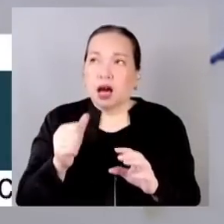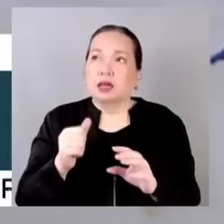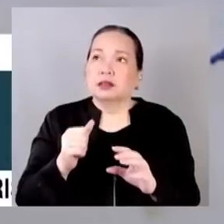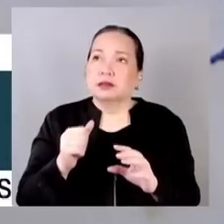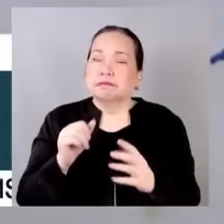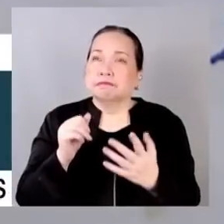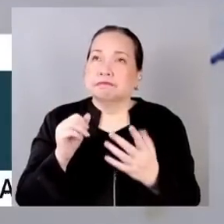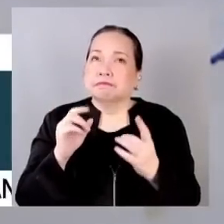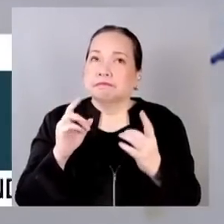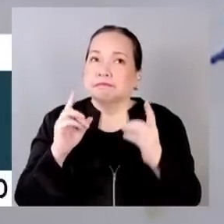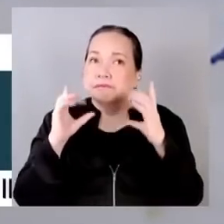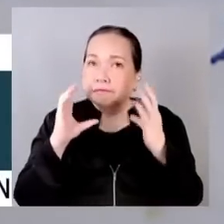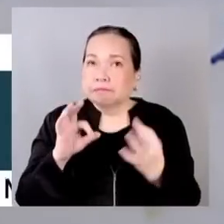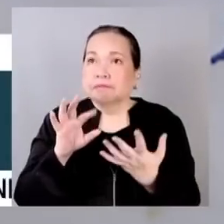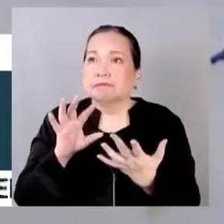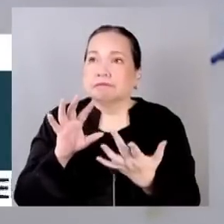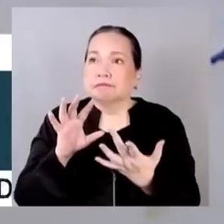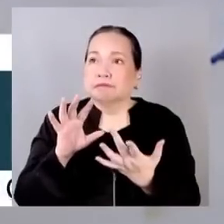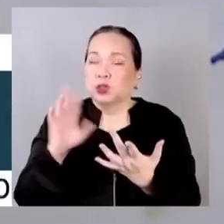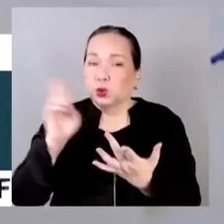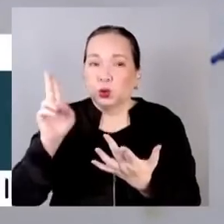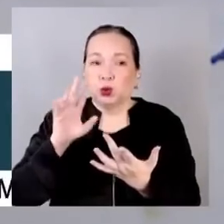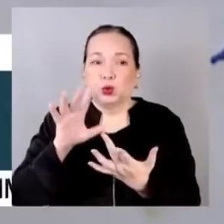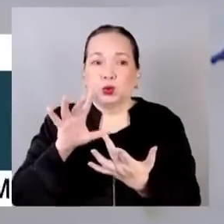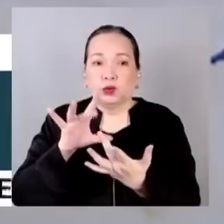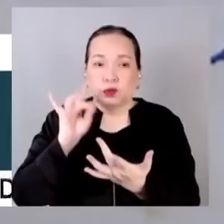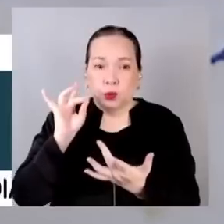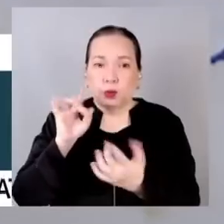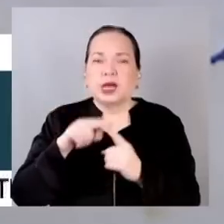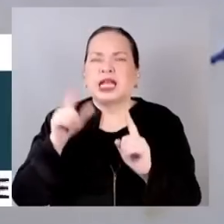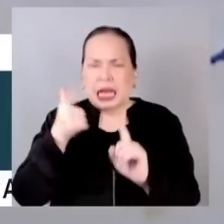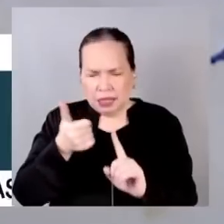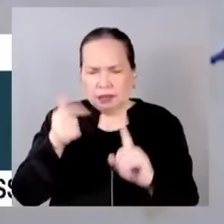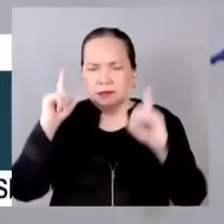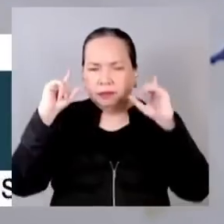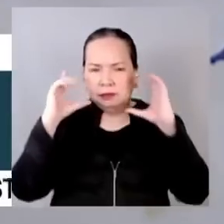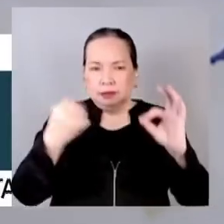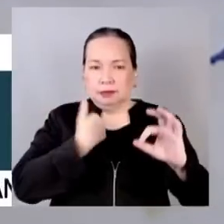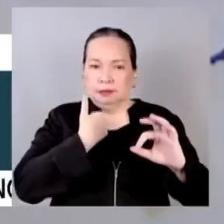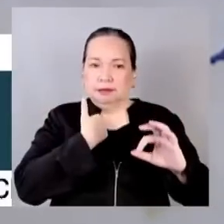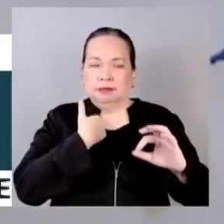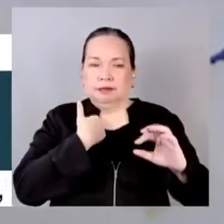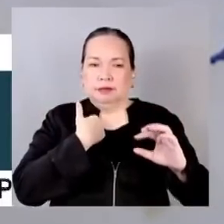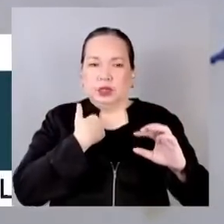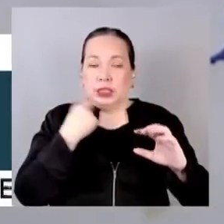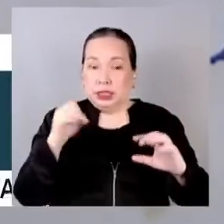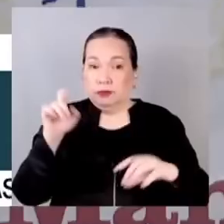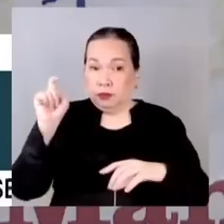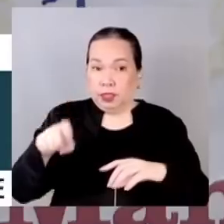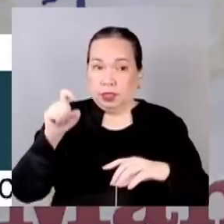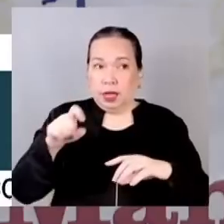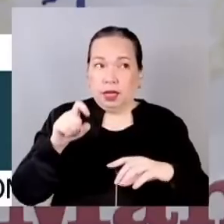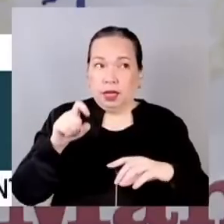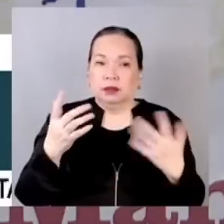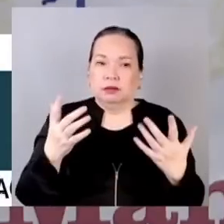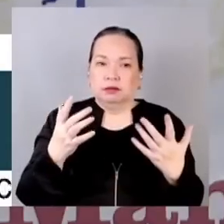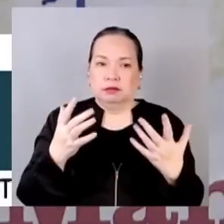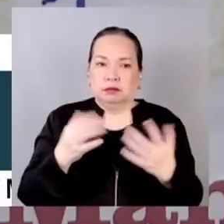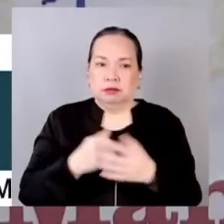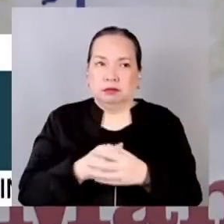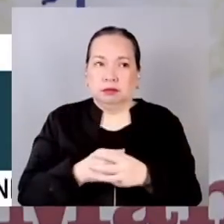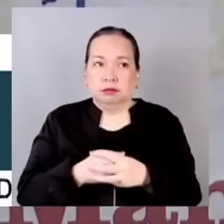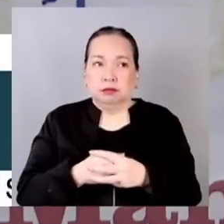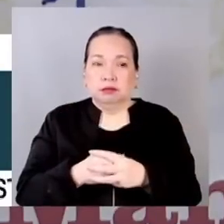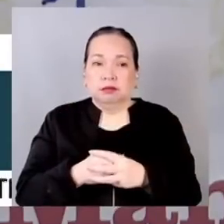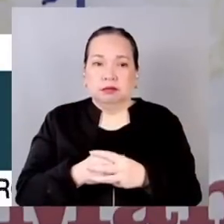and we reserve the option of taking all necessary actions, necessary measures. The Philippines